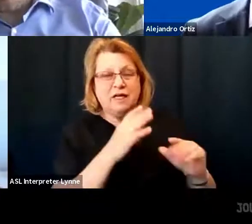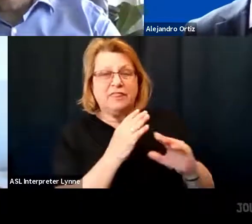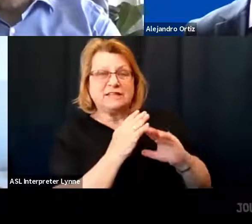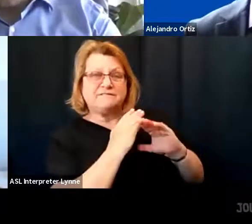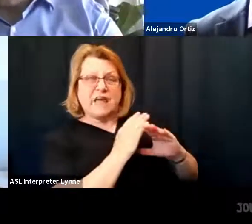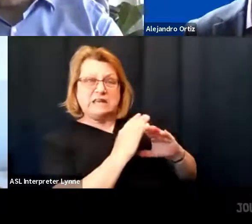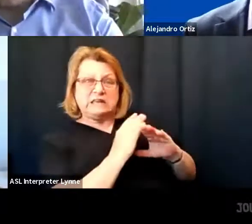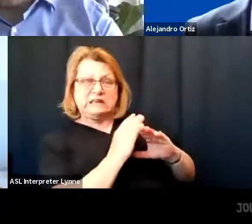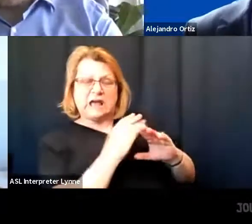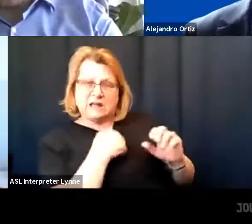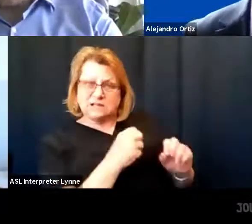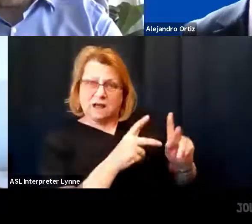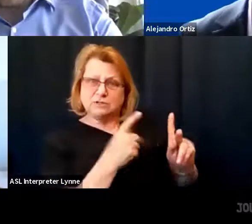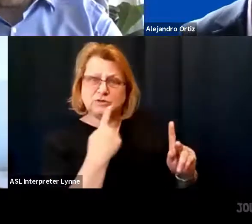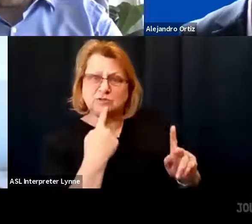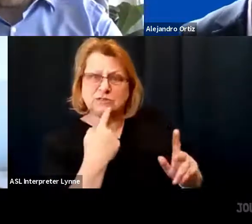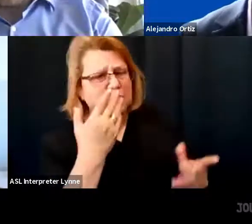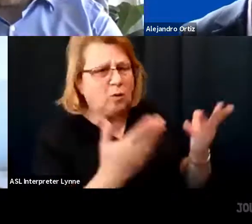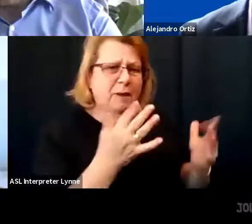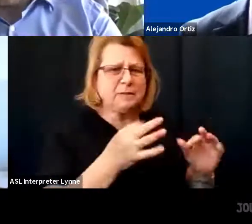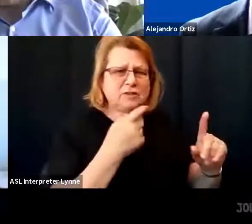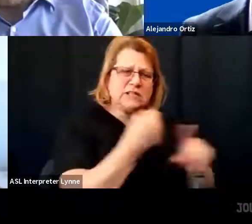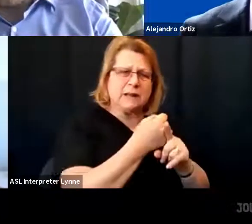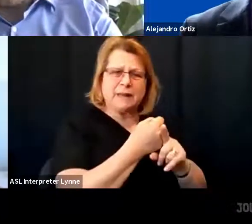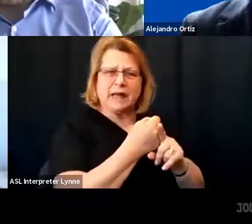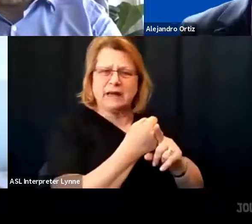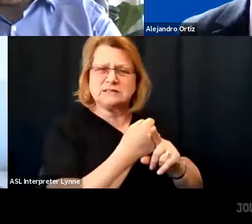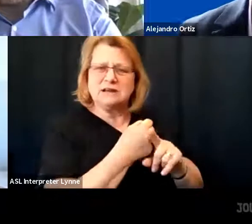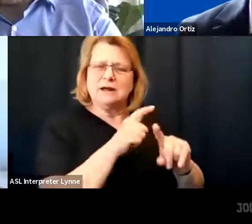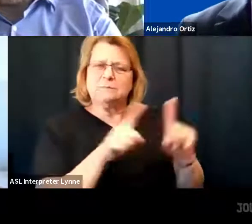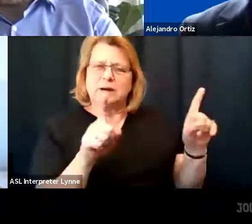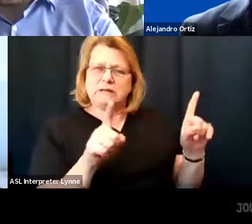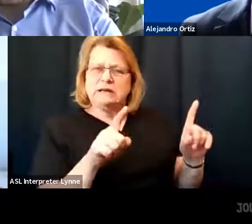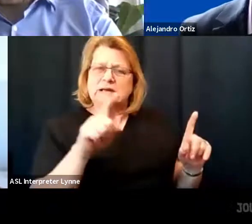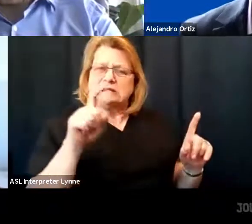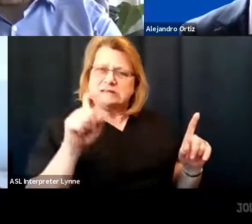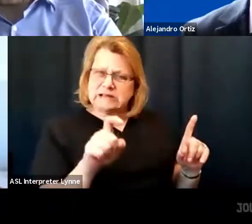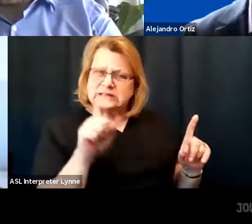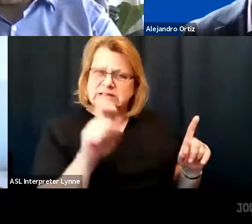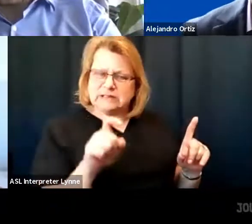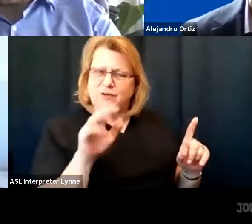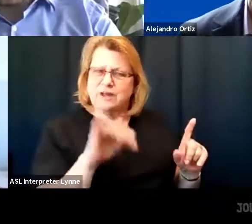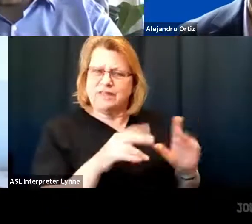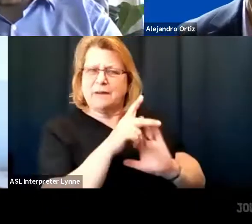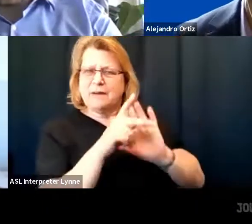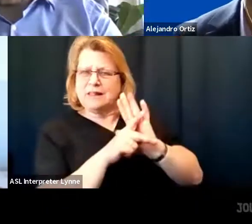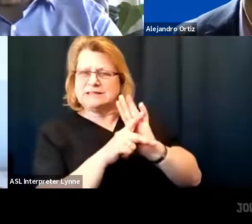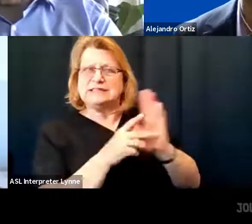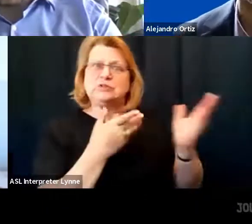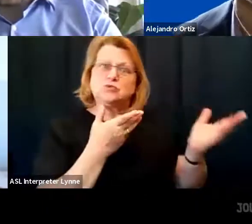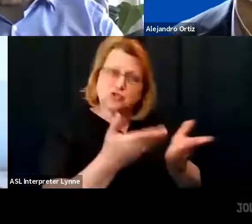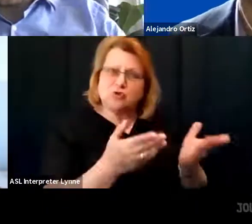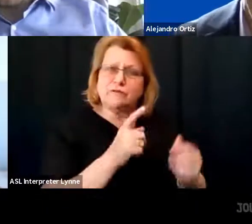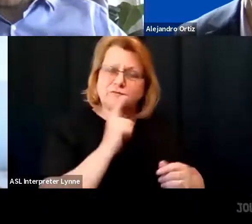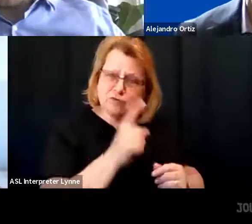an opportunity to say, okay, well, there may be an impact there, but it's necessary, this particular policy, to serve a legitimate interest. So